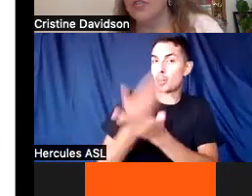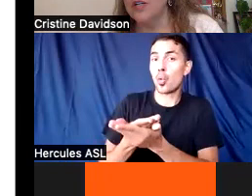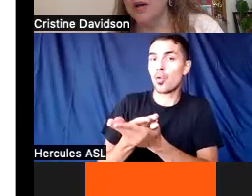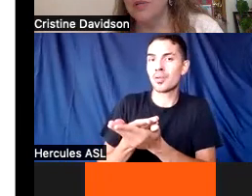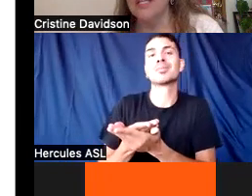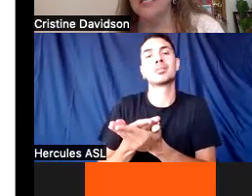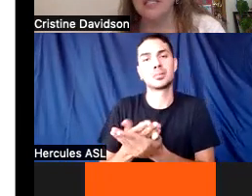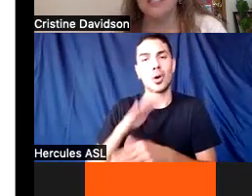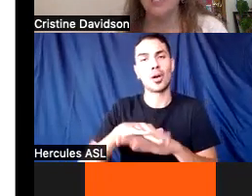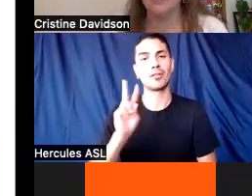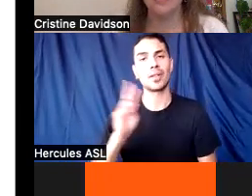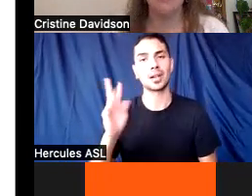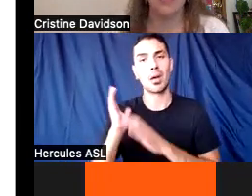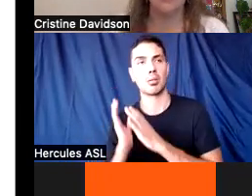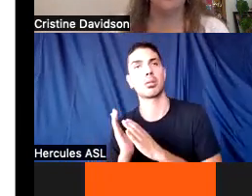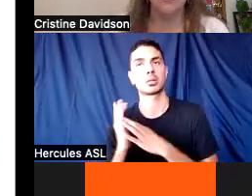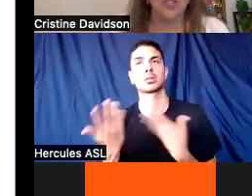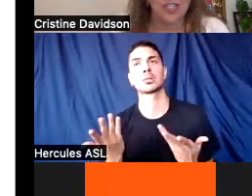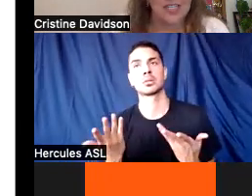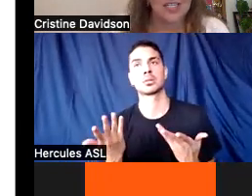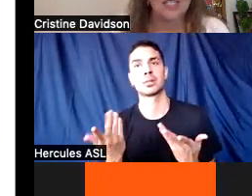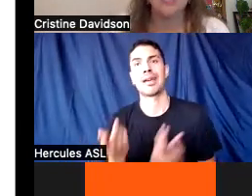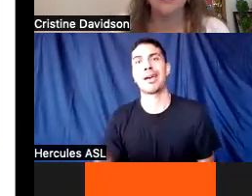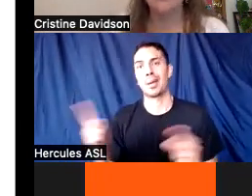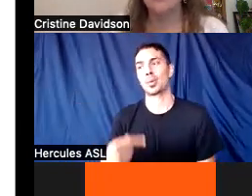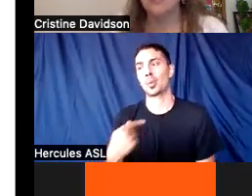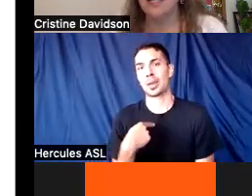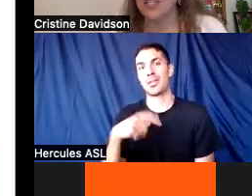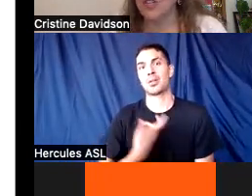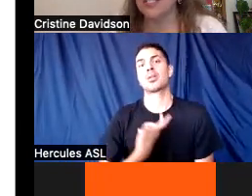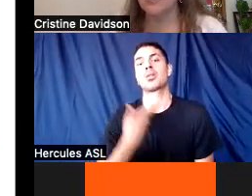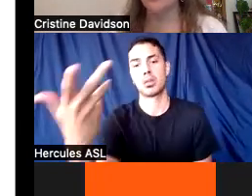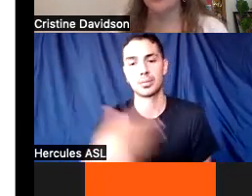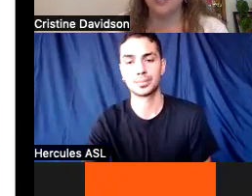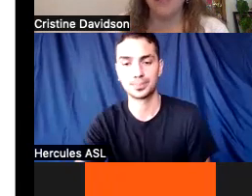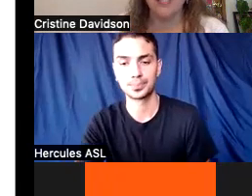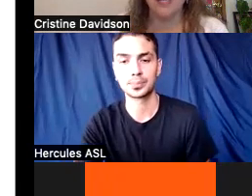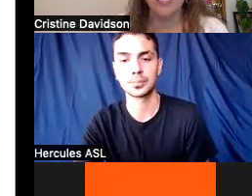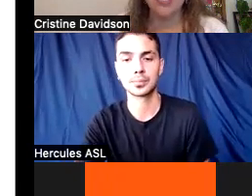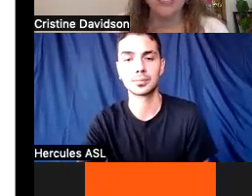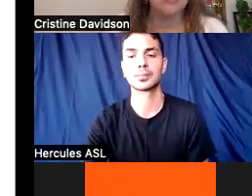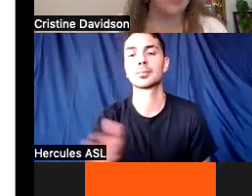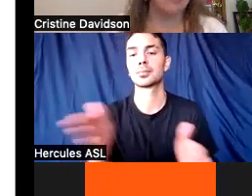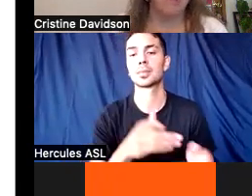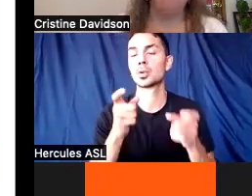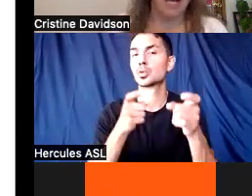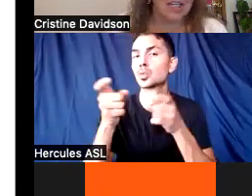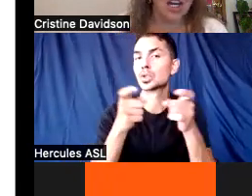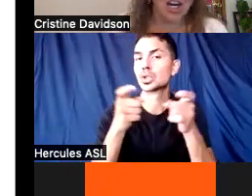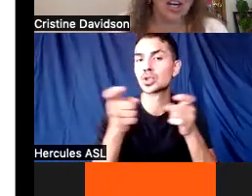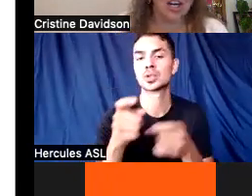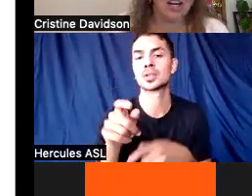The way we're treated by police, access to financial resources, jurisdiction and investigations. Y'all are